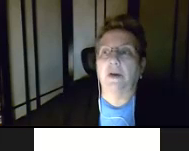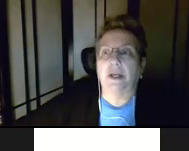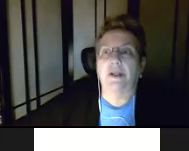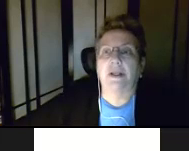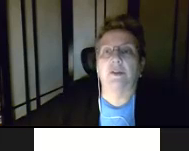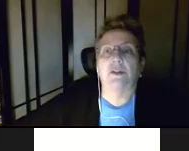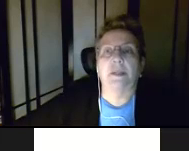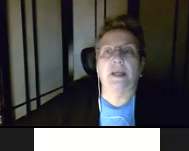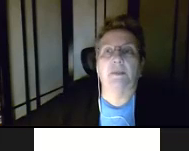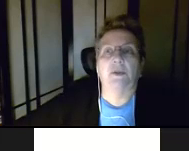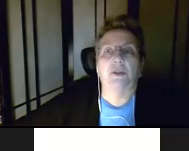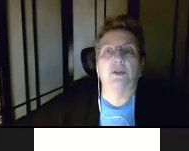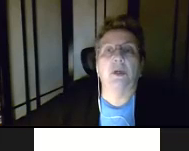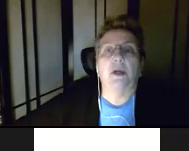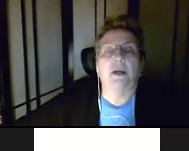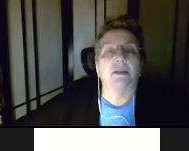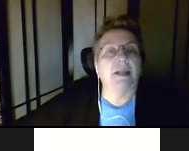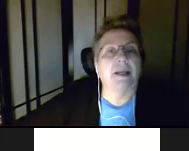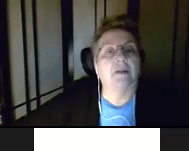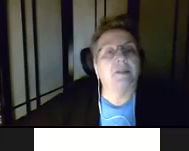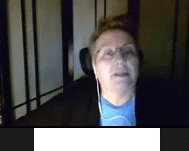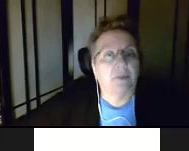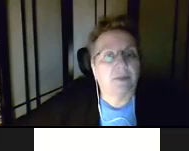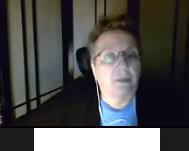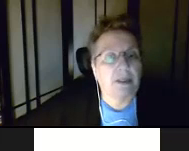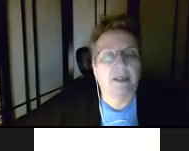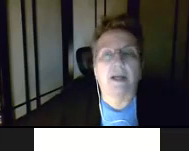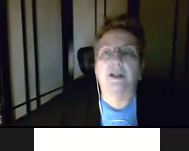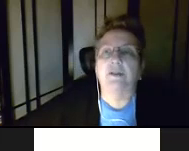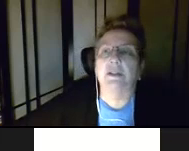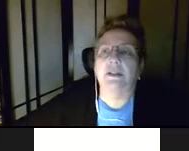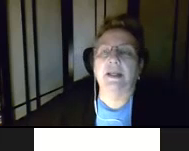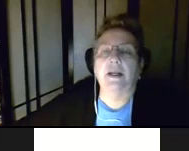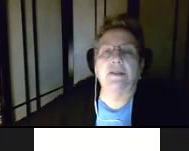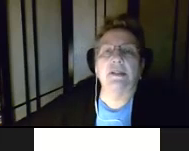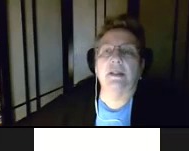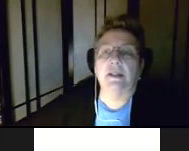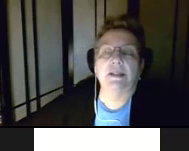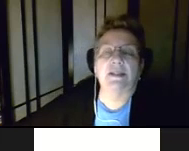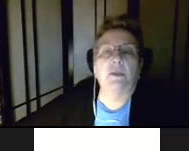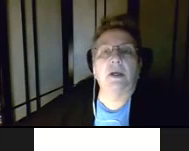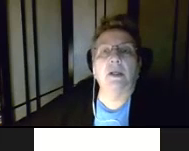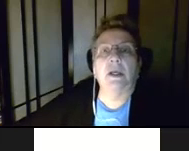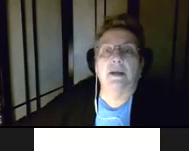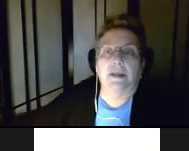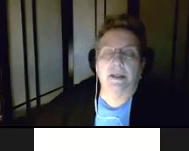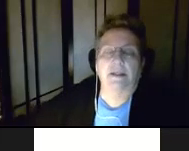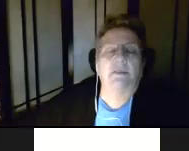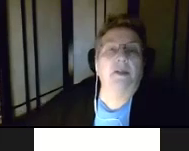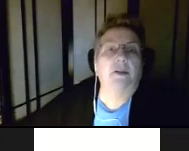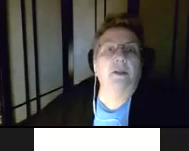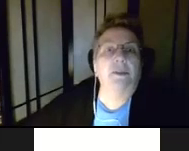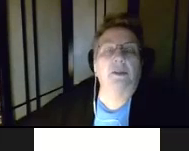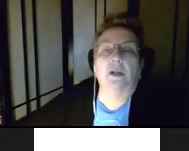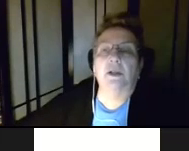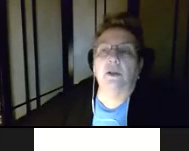want our caregivers to be able to take care of us if we need caregivers to take care of us, and that they stay well, and that as the